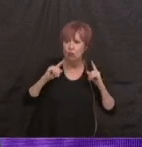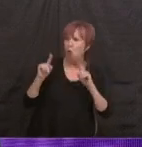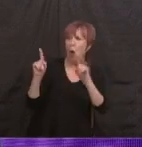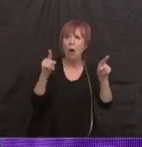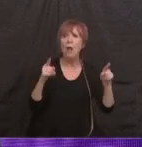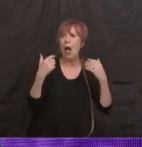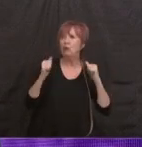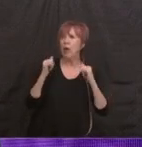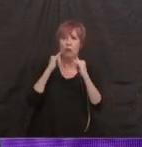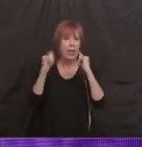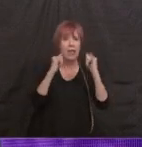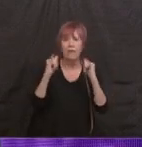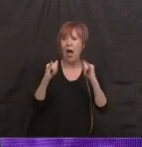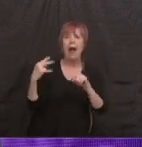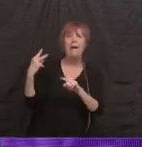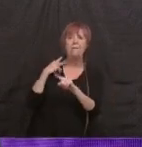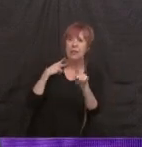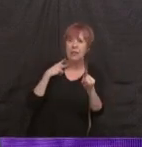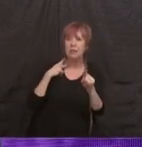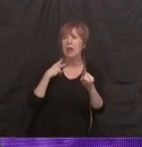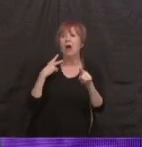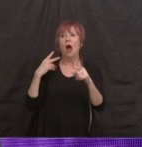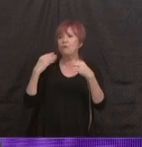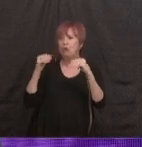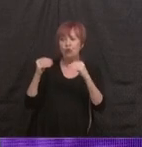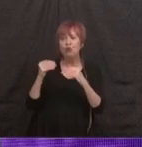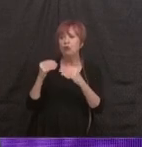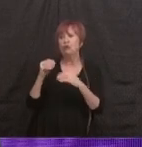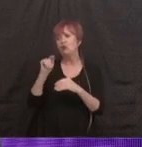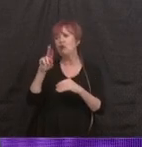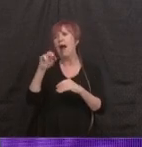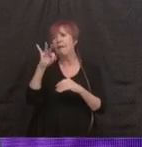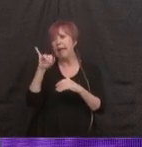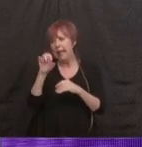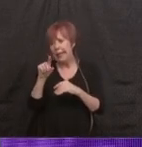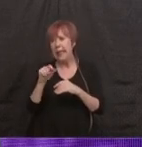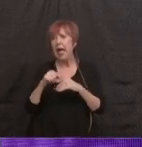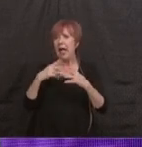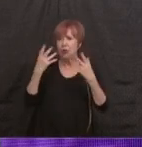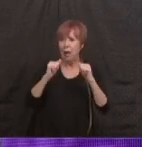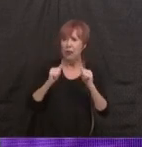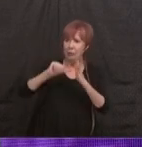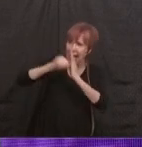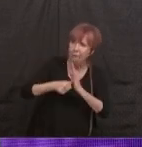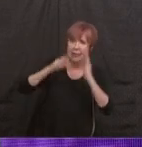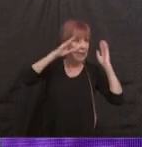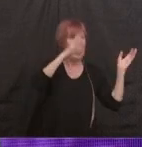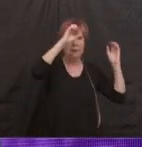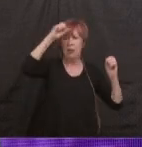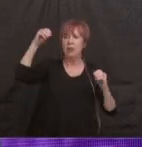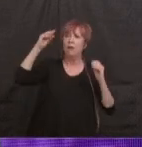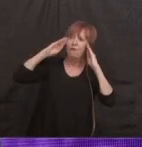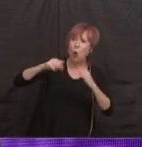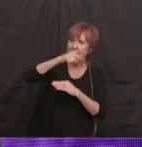that knowledge into any of my my outreach. And more we're trying to push the power to